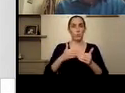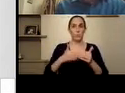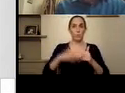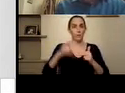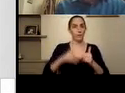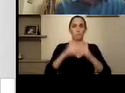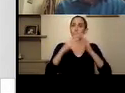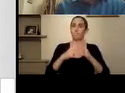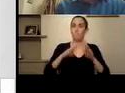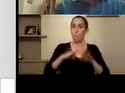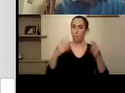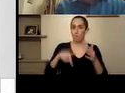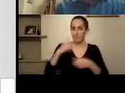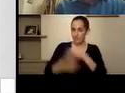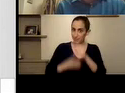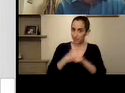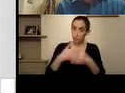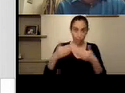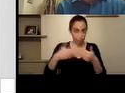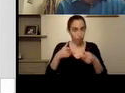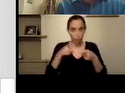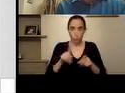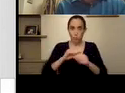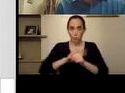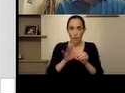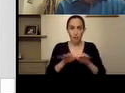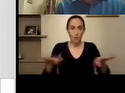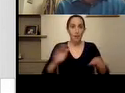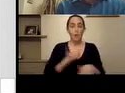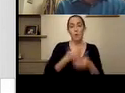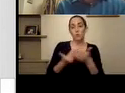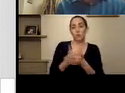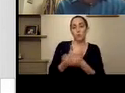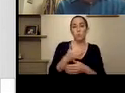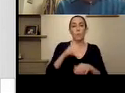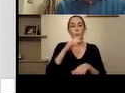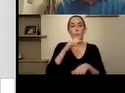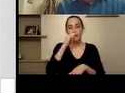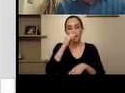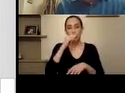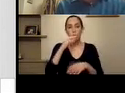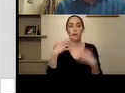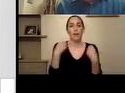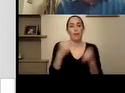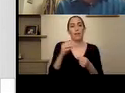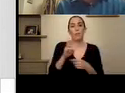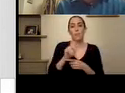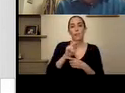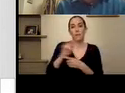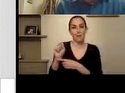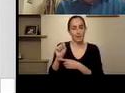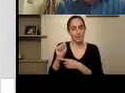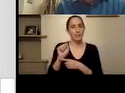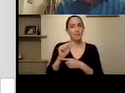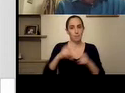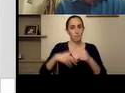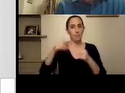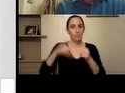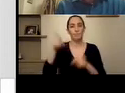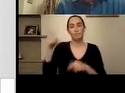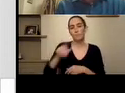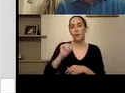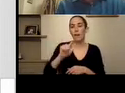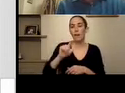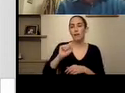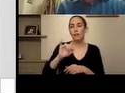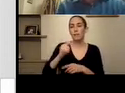pandemic. Our new pediatric health and wellness building over on the Al Siegel campus, great building, was funded partially by Tom Golisano and the